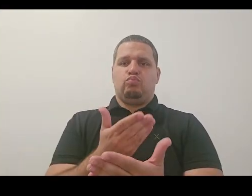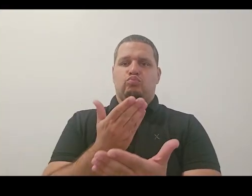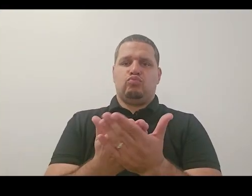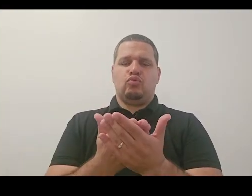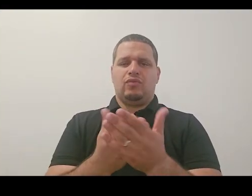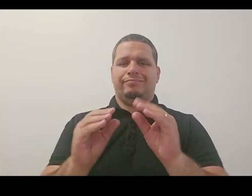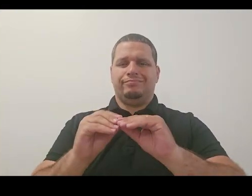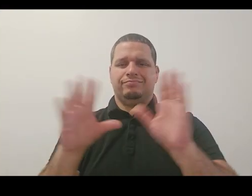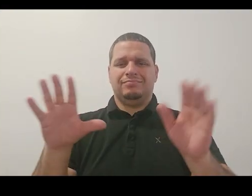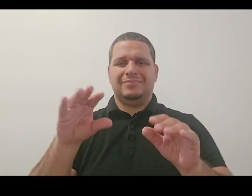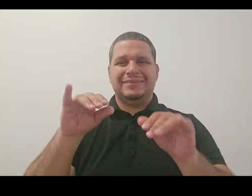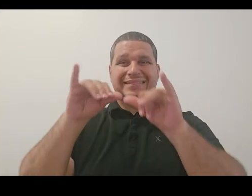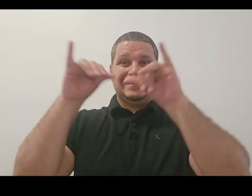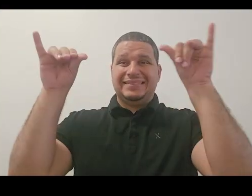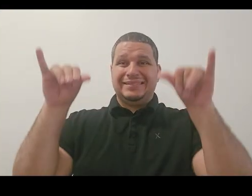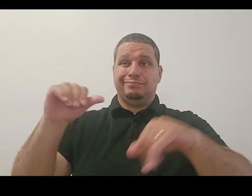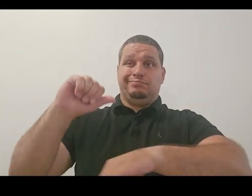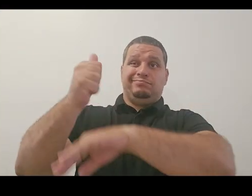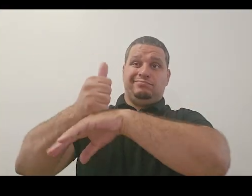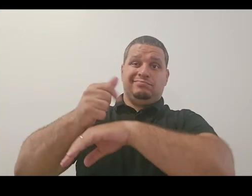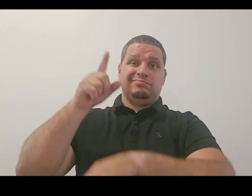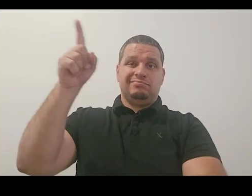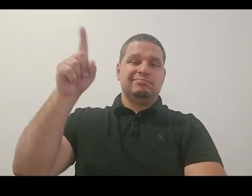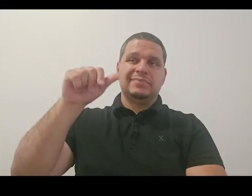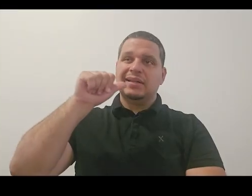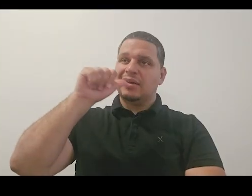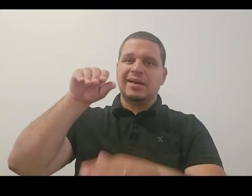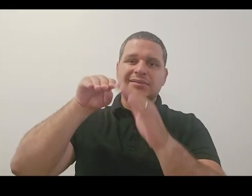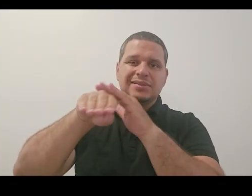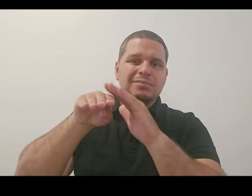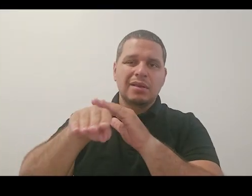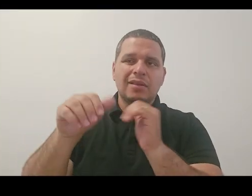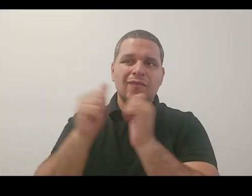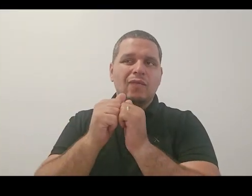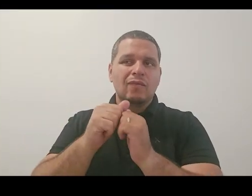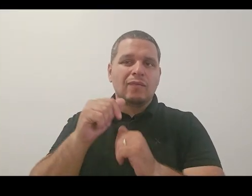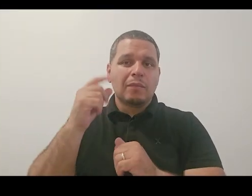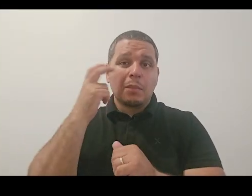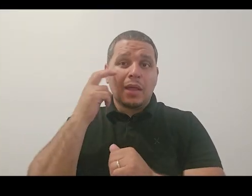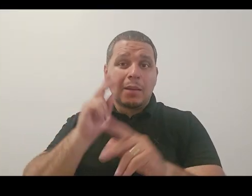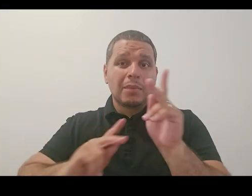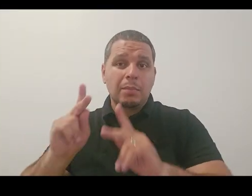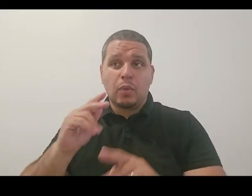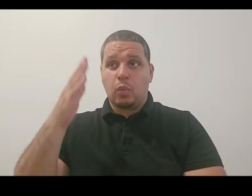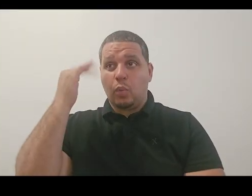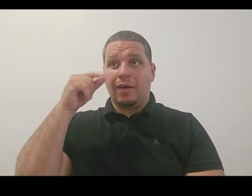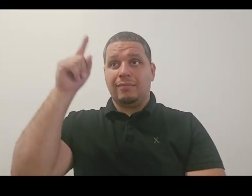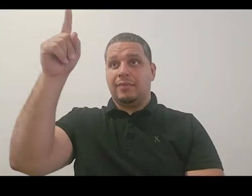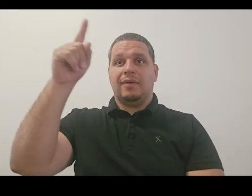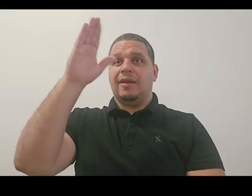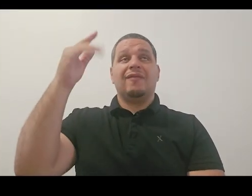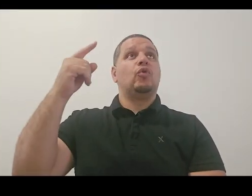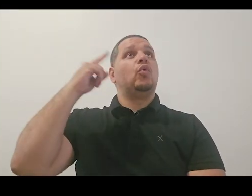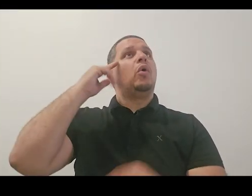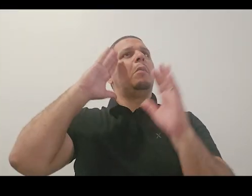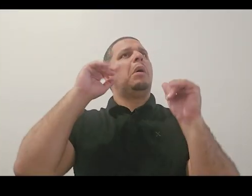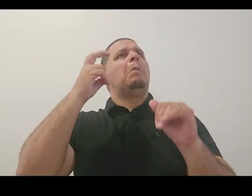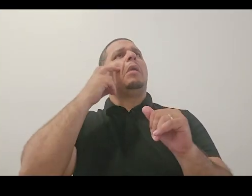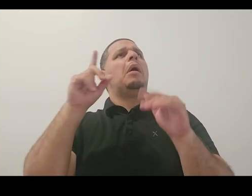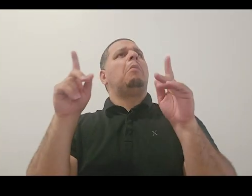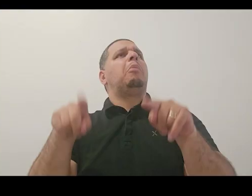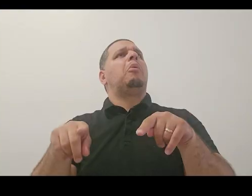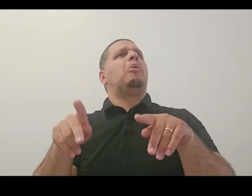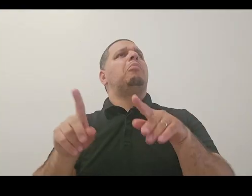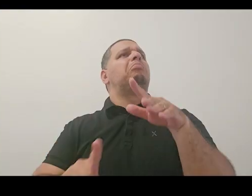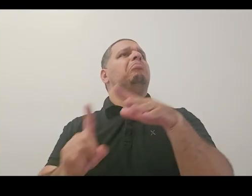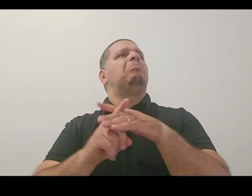of like systems that exist that are not accessible to blind folks because they never expected us to show up. I